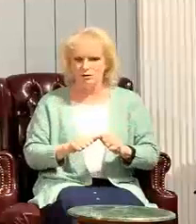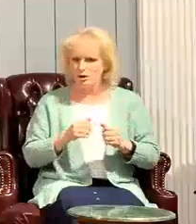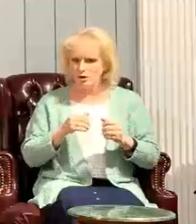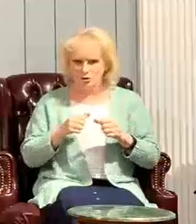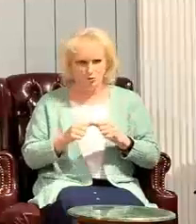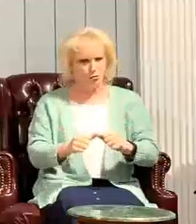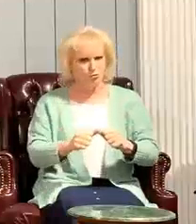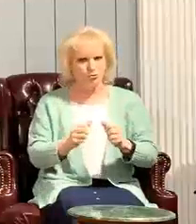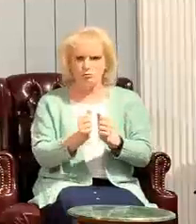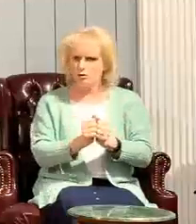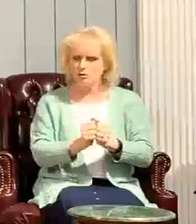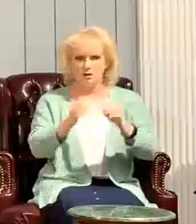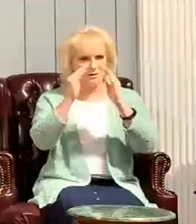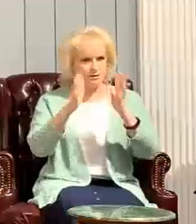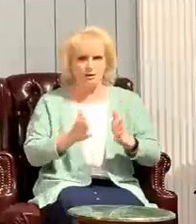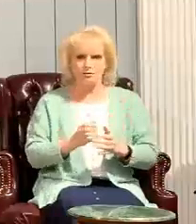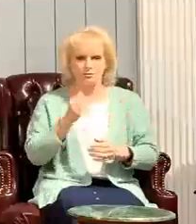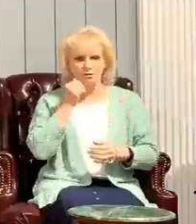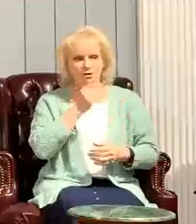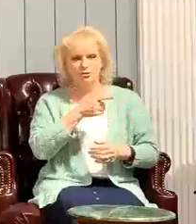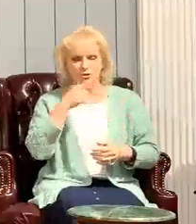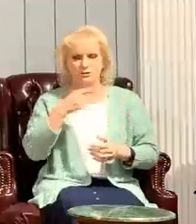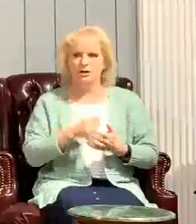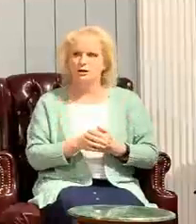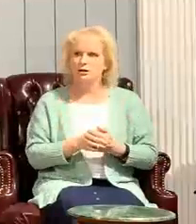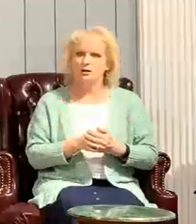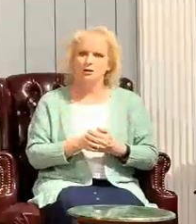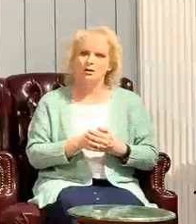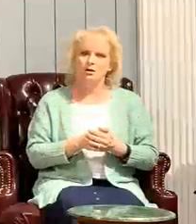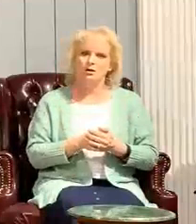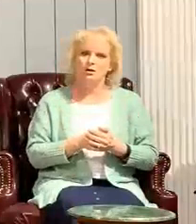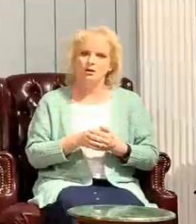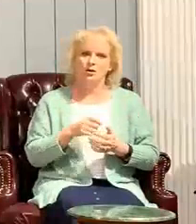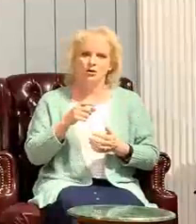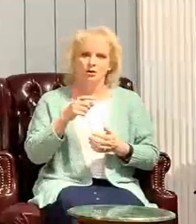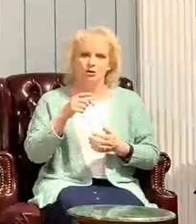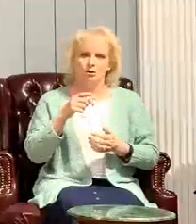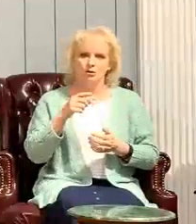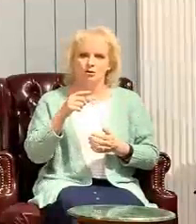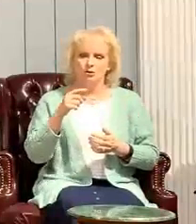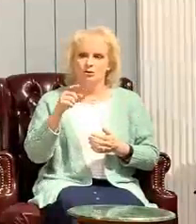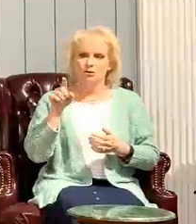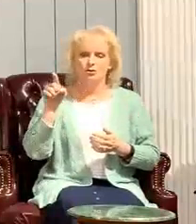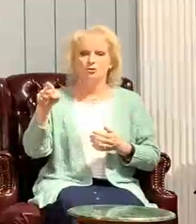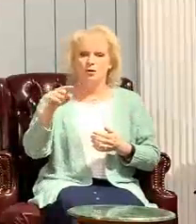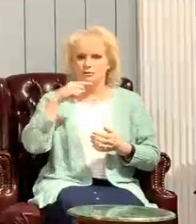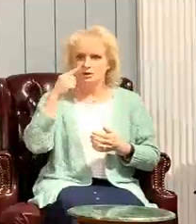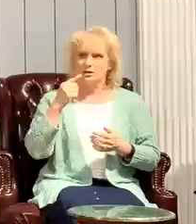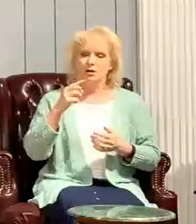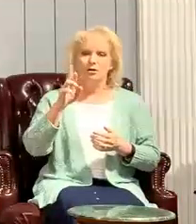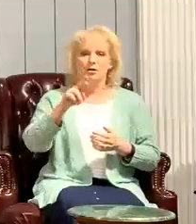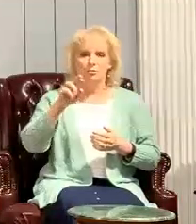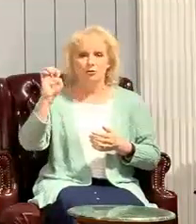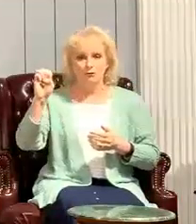We have to back. We have to stop this. And she said, well, you're going to have to tell the real estate agent because they just sent me the word that we got the